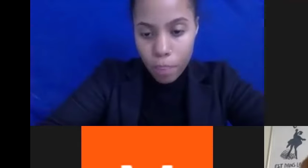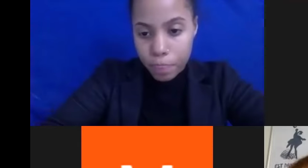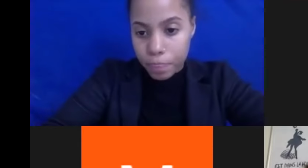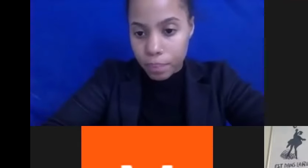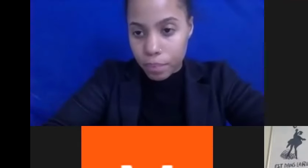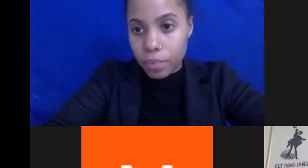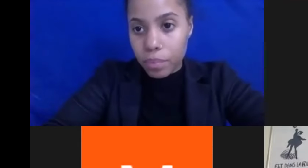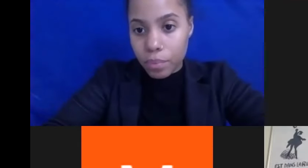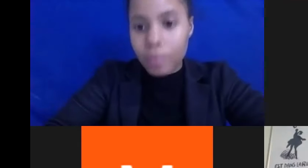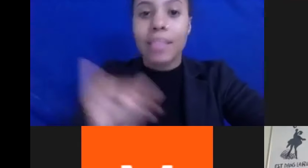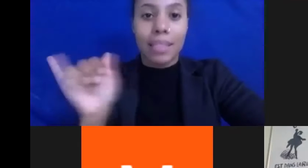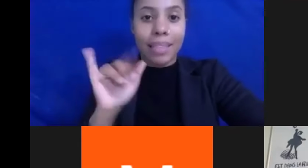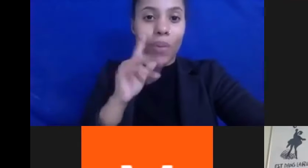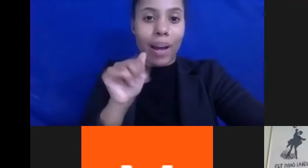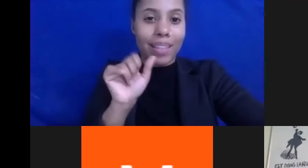Yeah. Same for you, Dion.